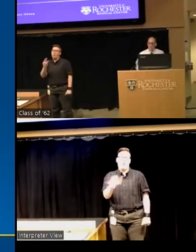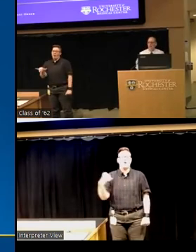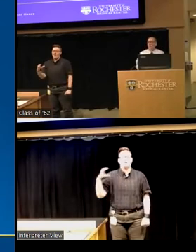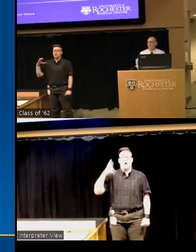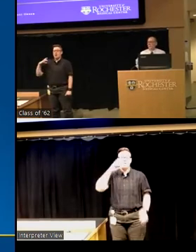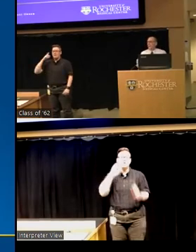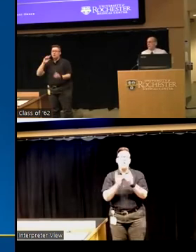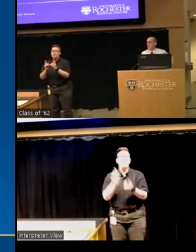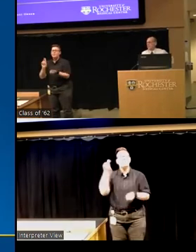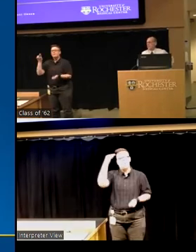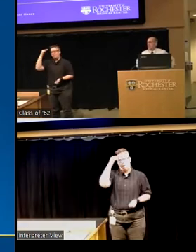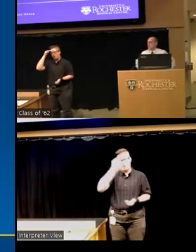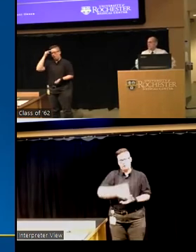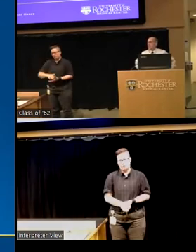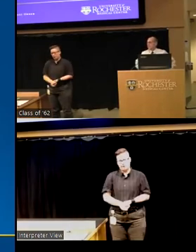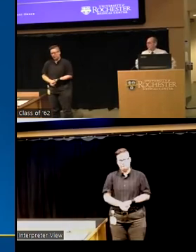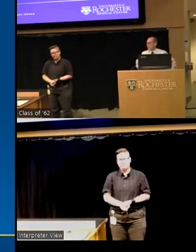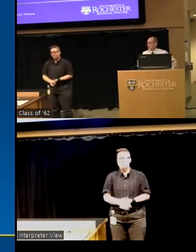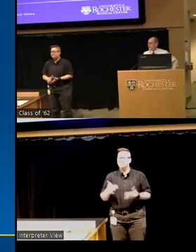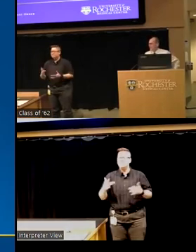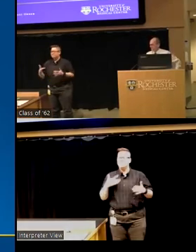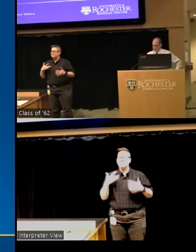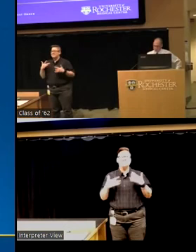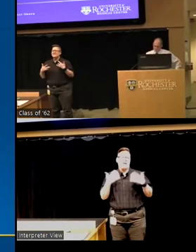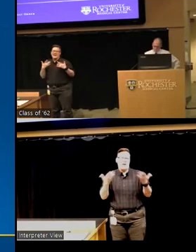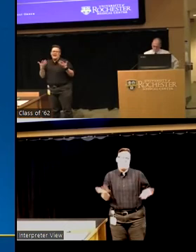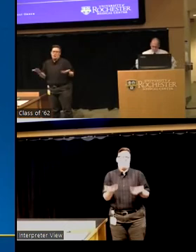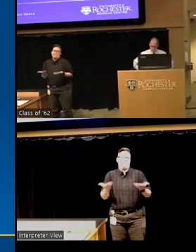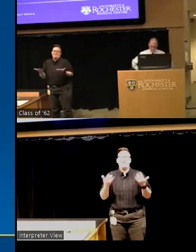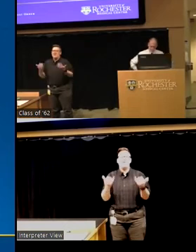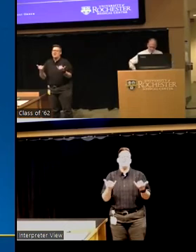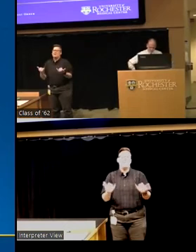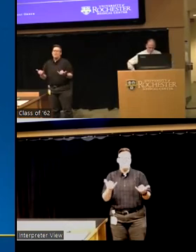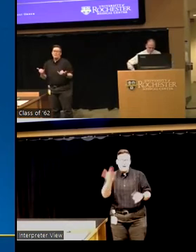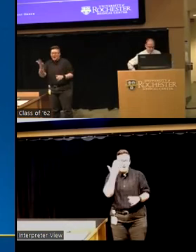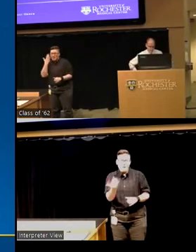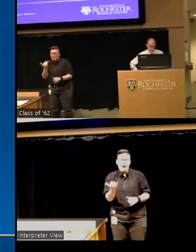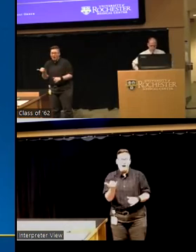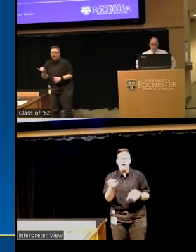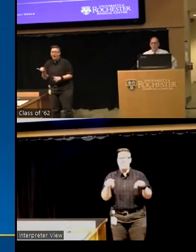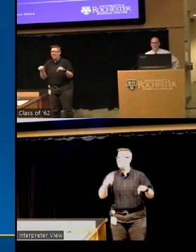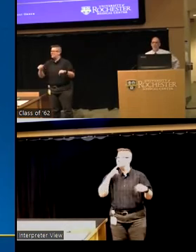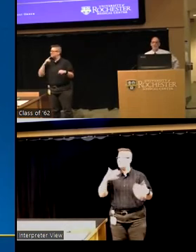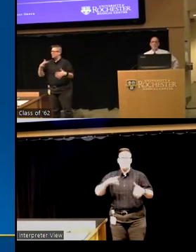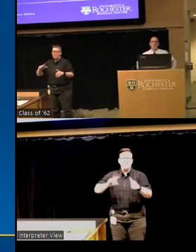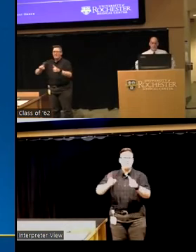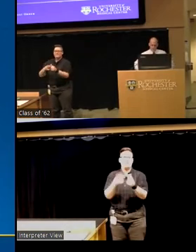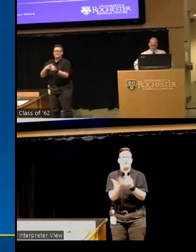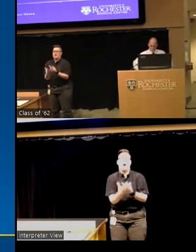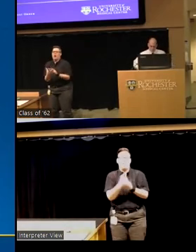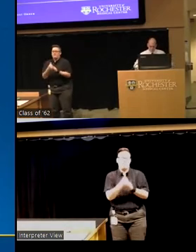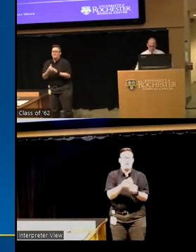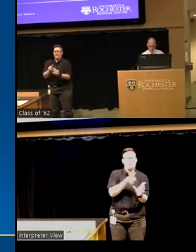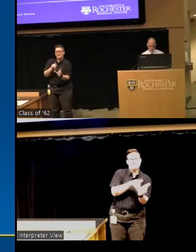of the Department of Neurology. I am really excited to be here today because this kind of signals our first combined